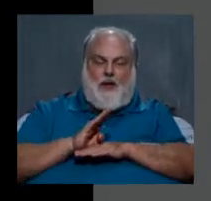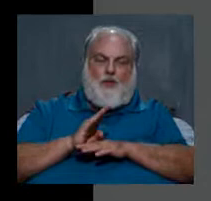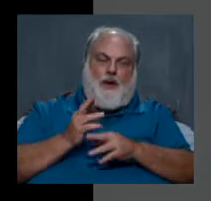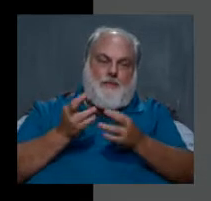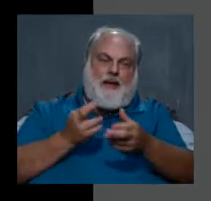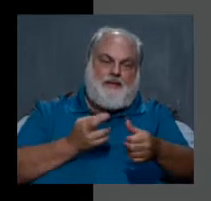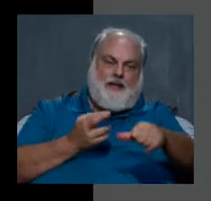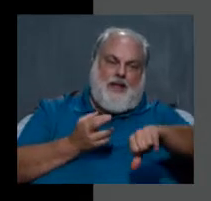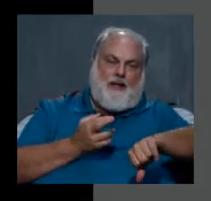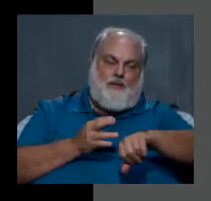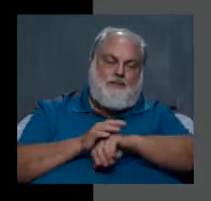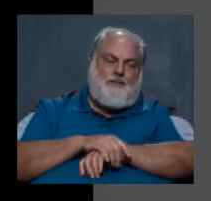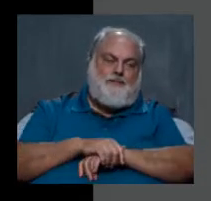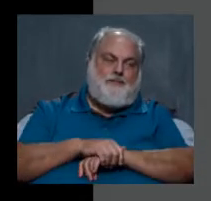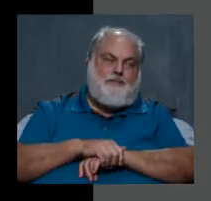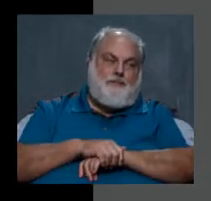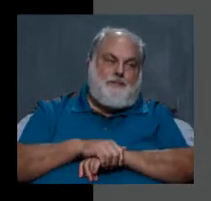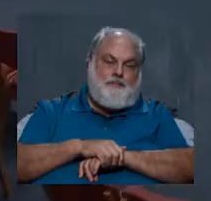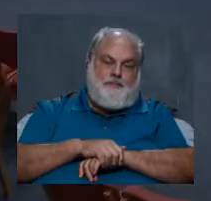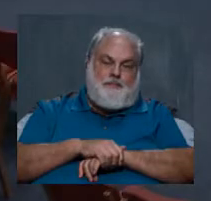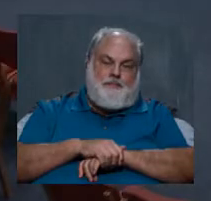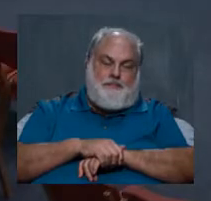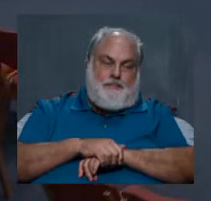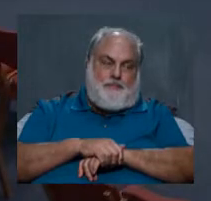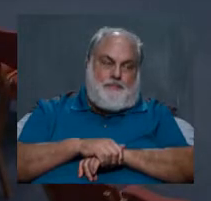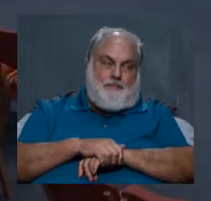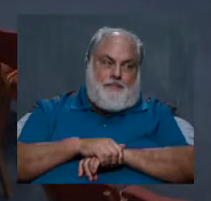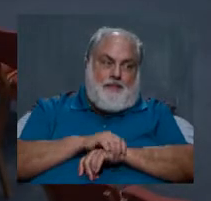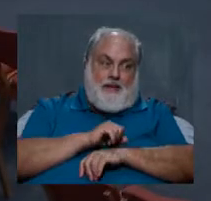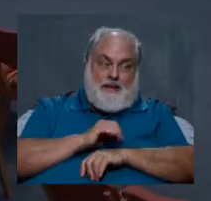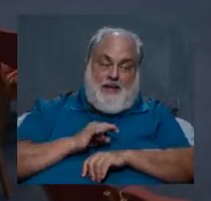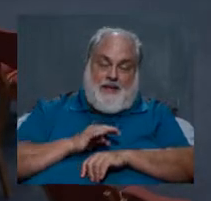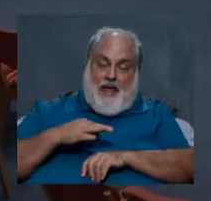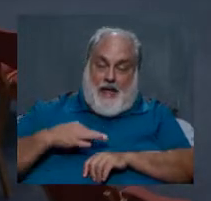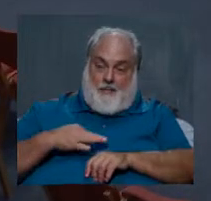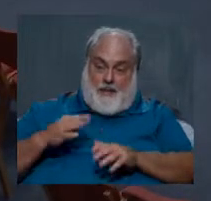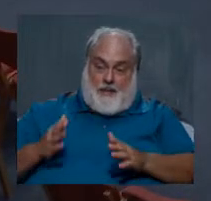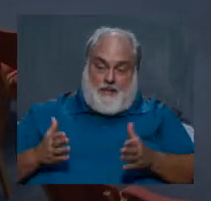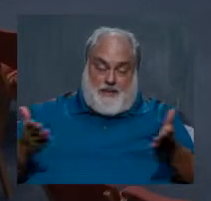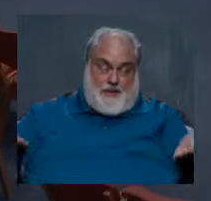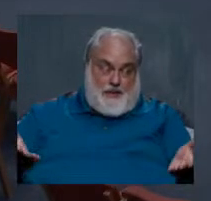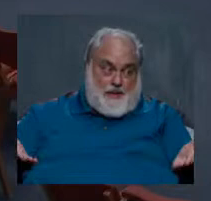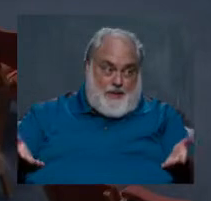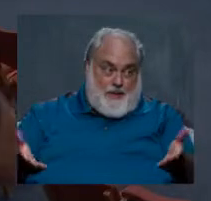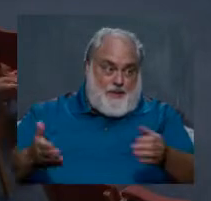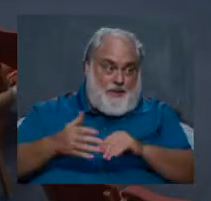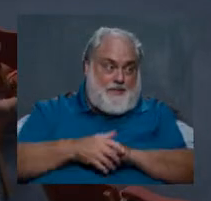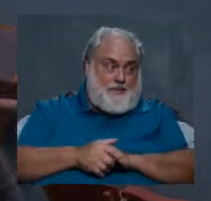recommends denial of the request. Thank you, staff. Is the applicant here, please?